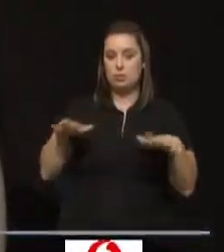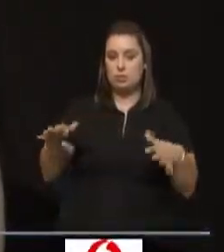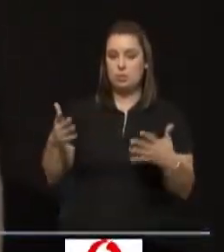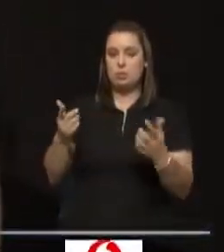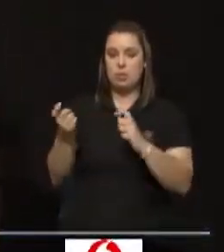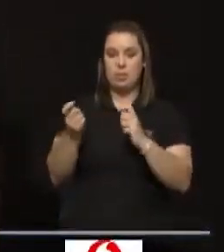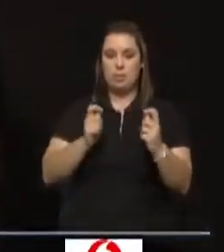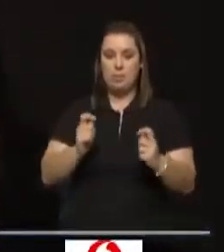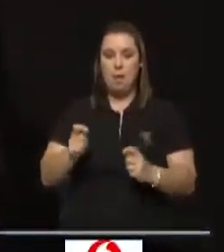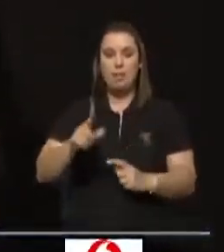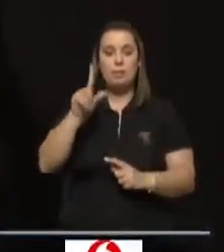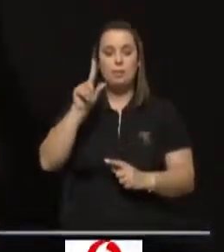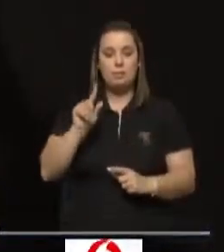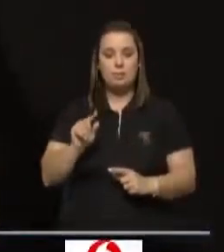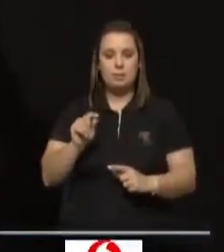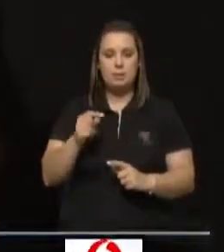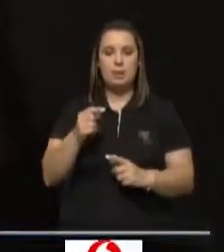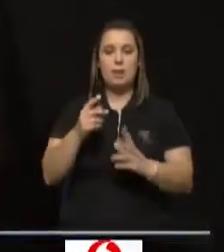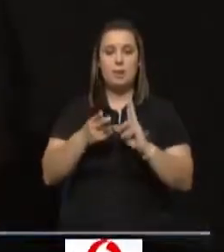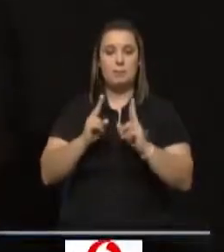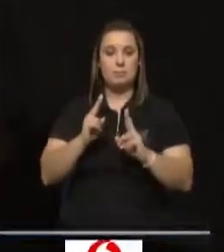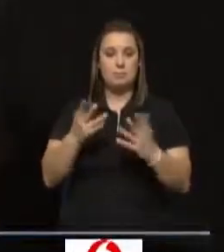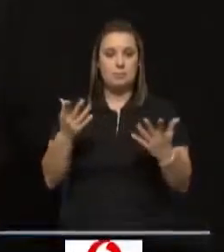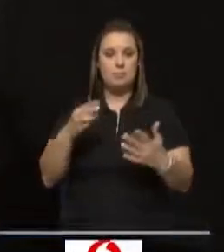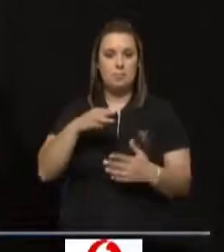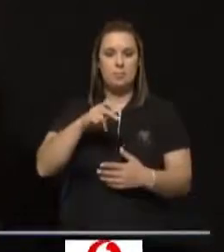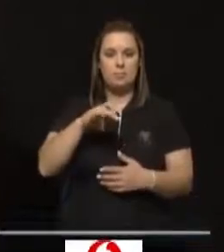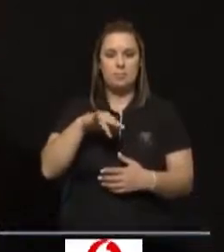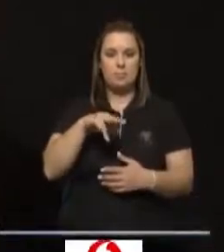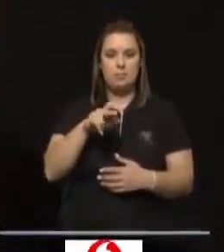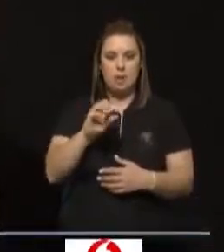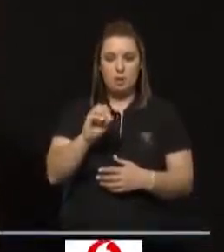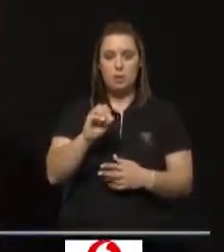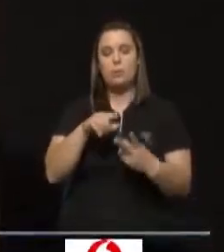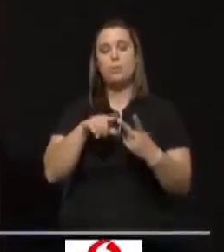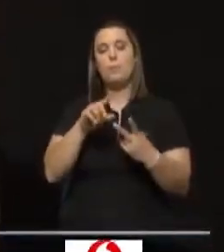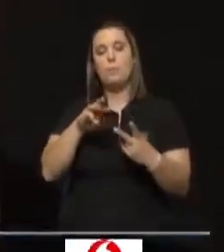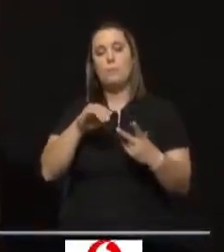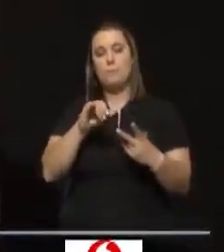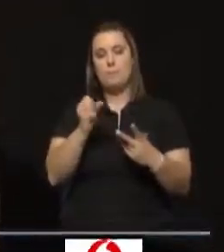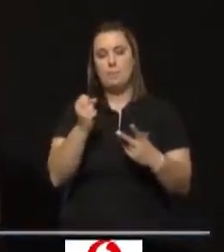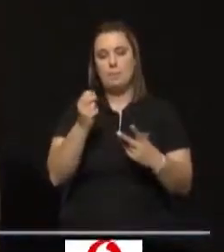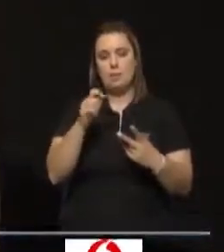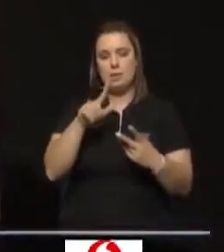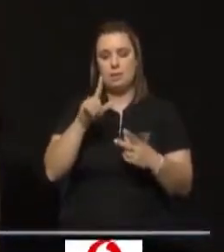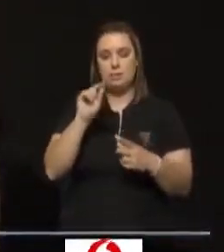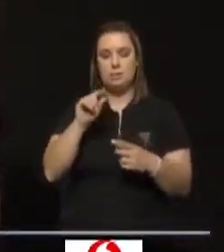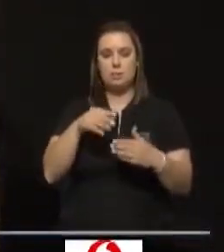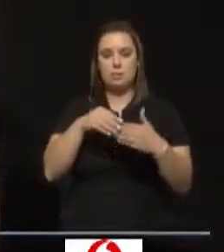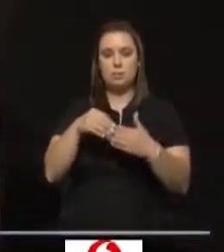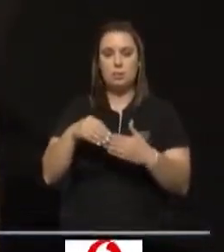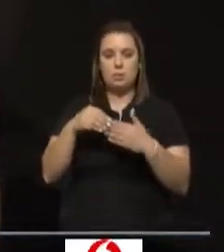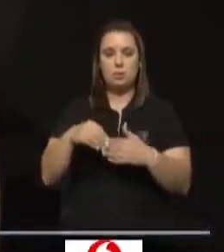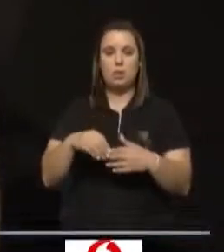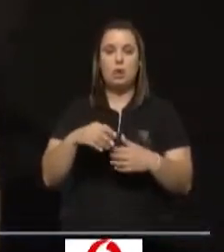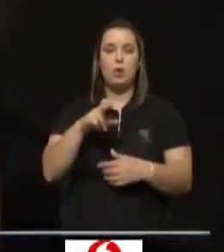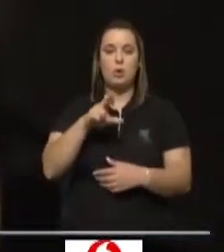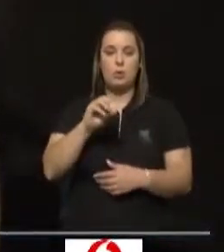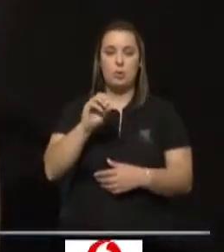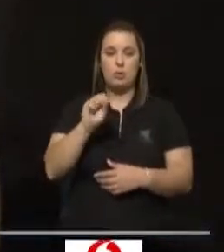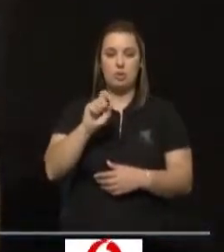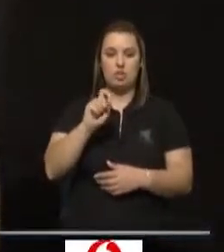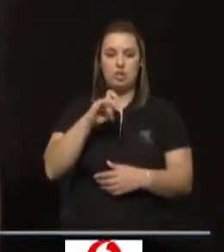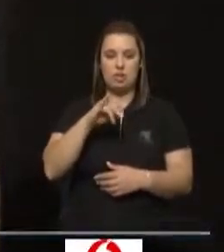to greet my colleagues from the industry and this debate, Maria Miguel, and I would also like to